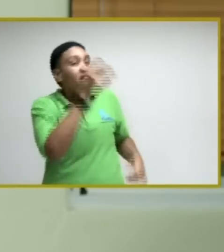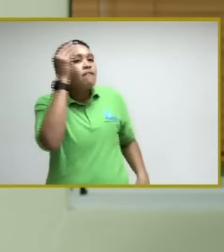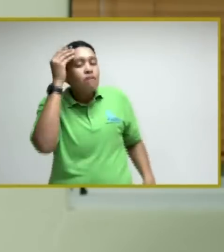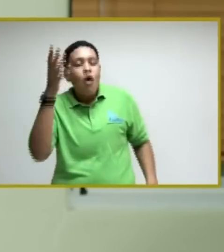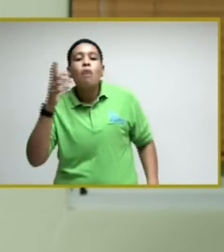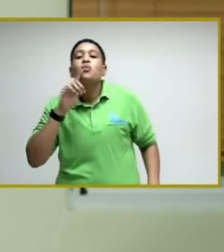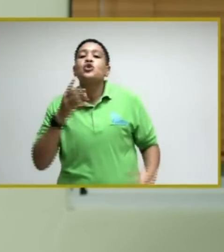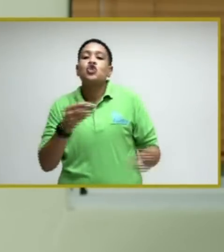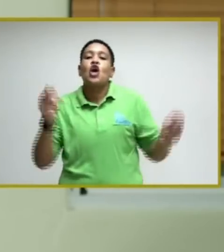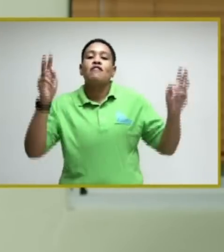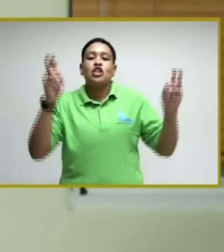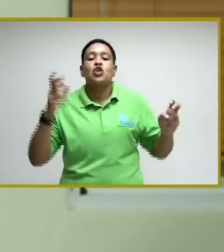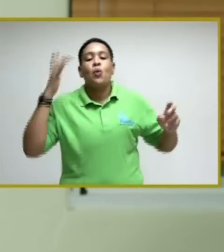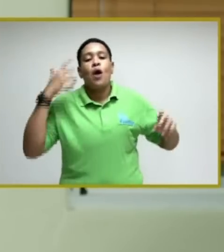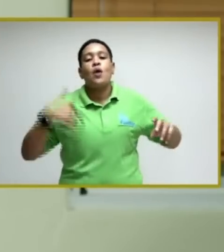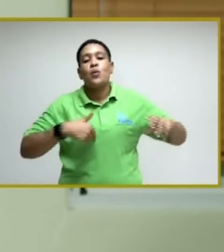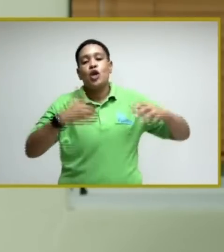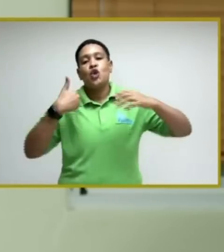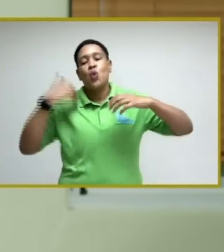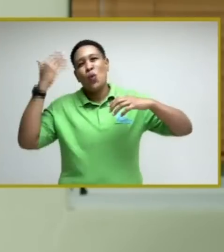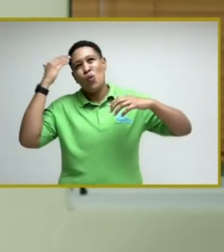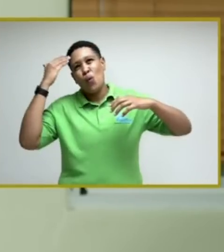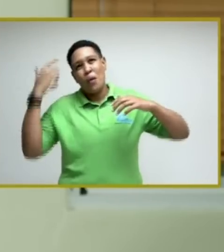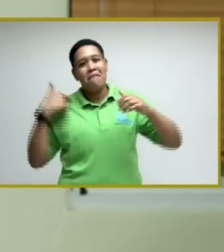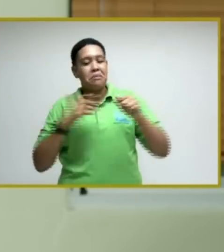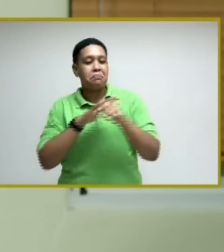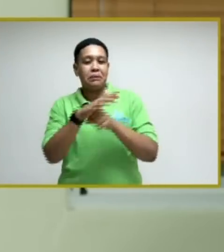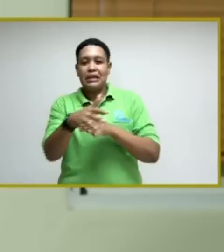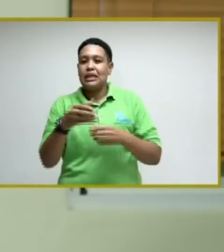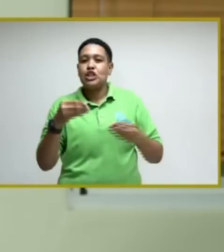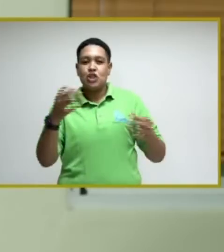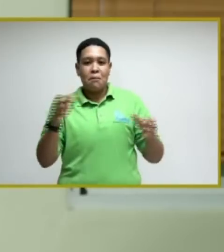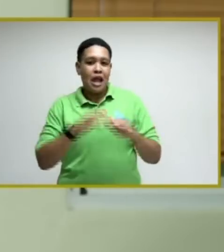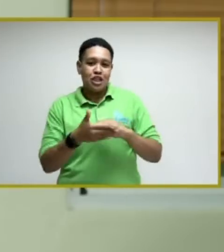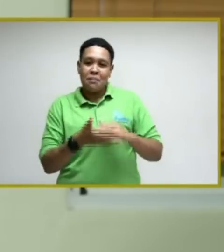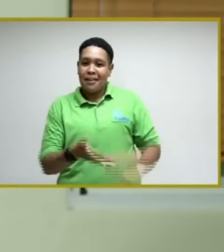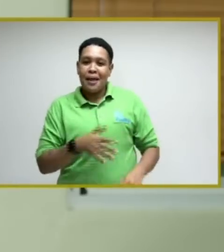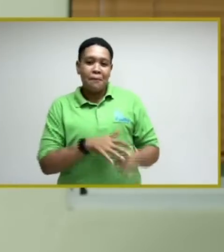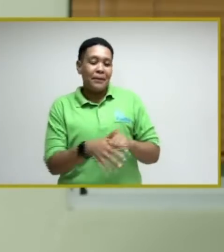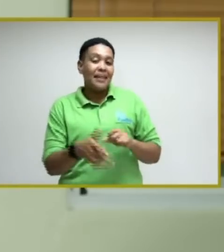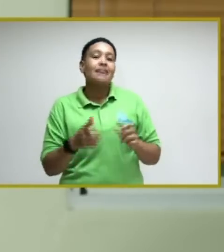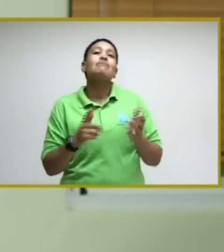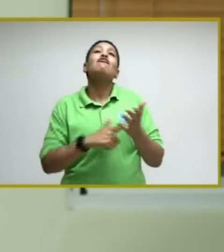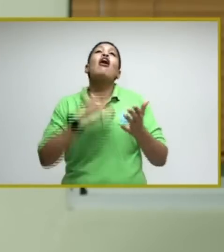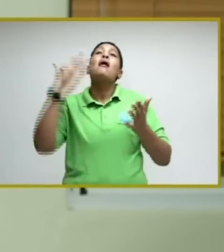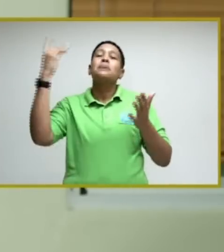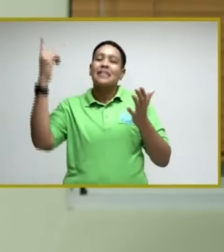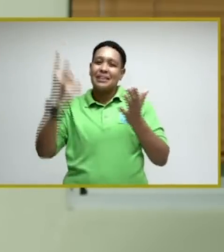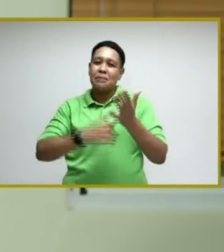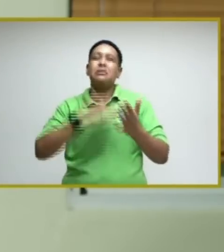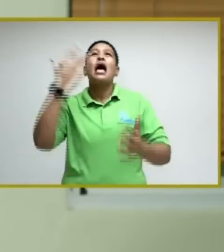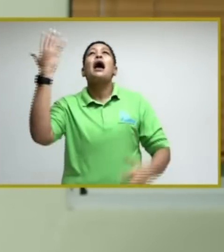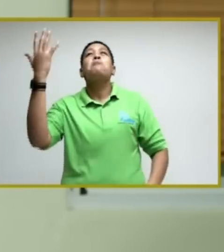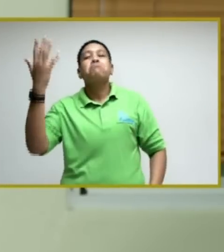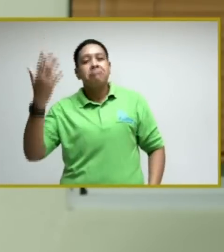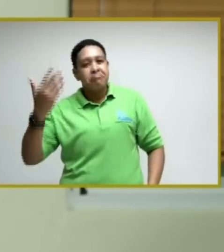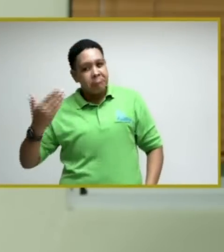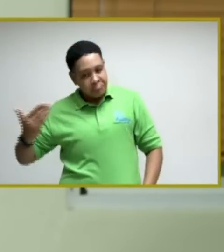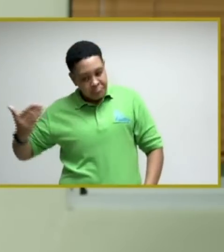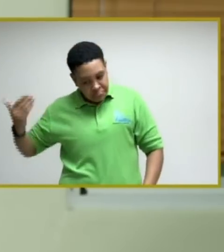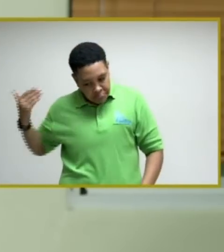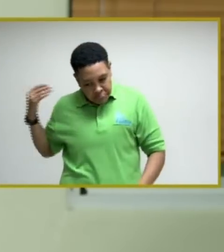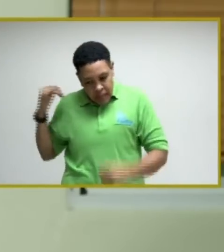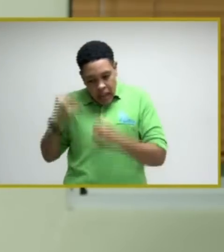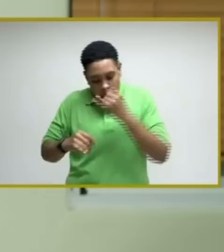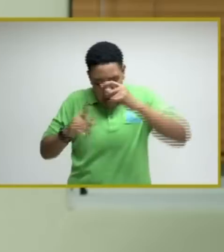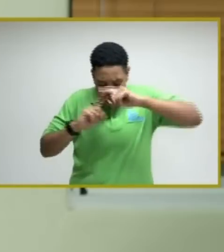issues, because we know that we have adequate supplies in Ireland. From time to time, we have had, in our last report, we